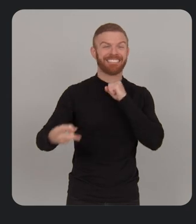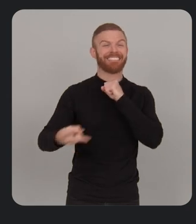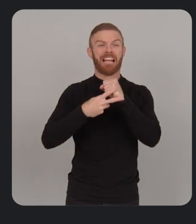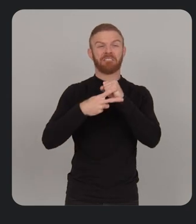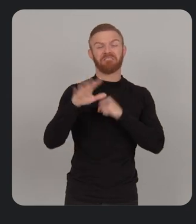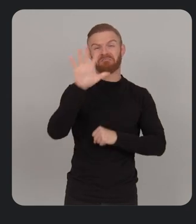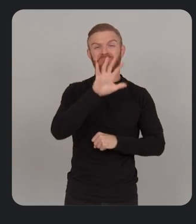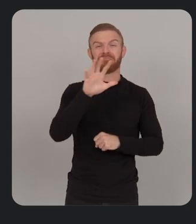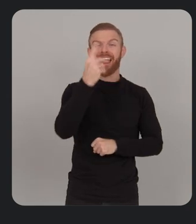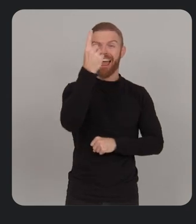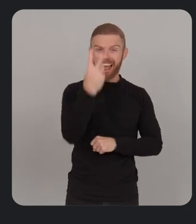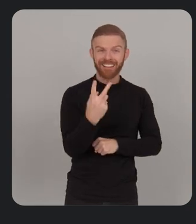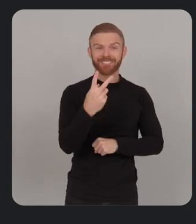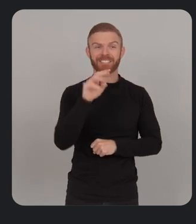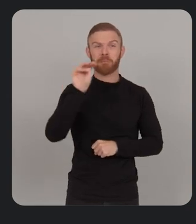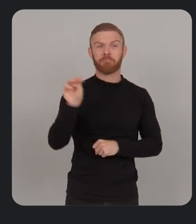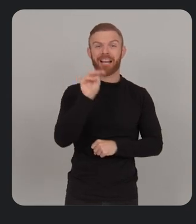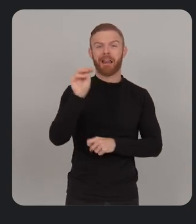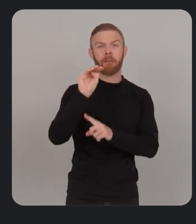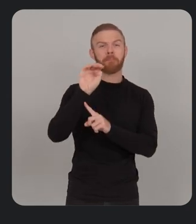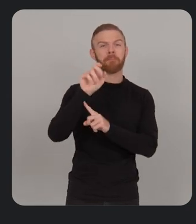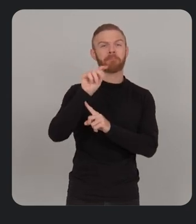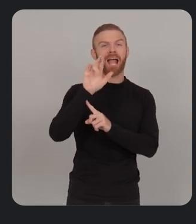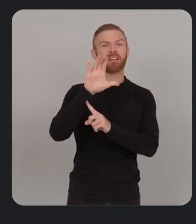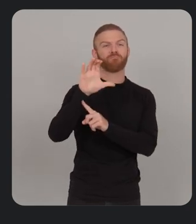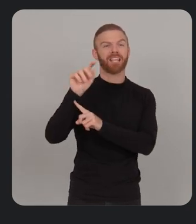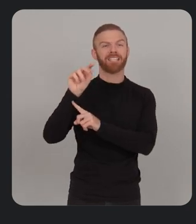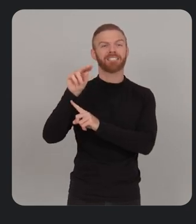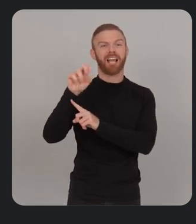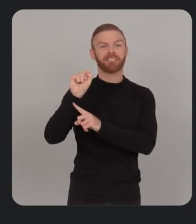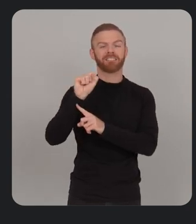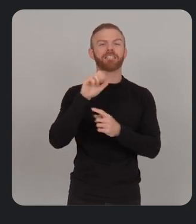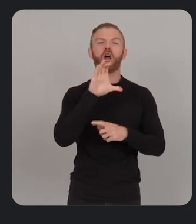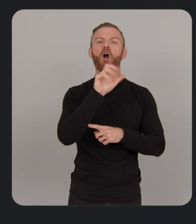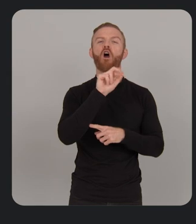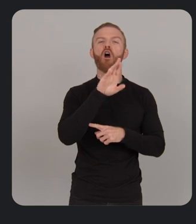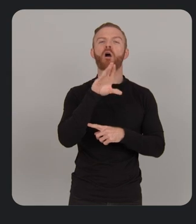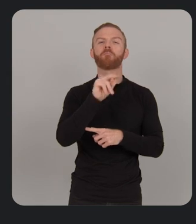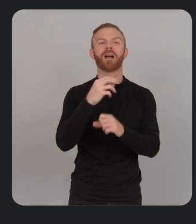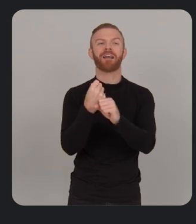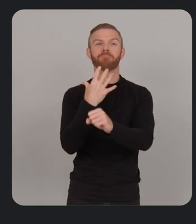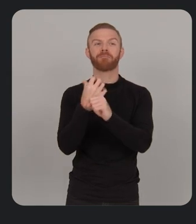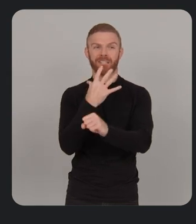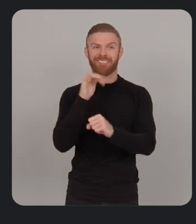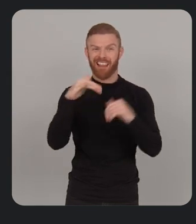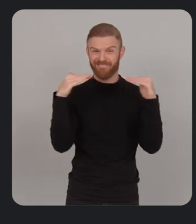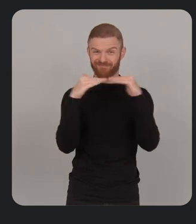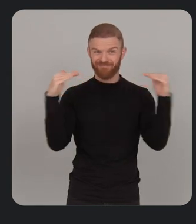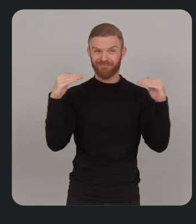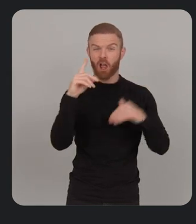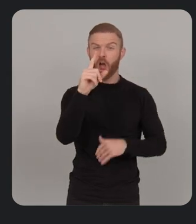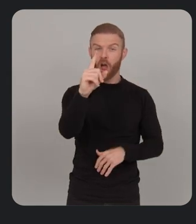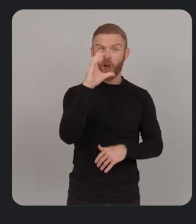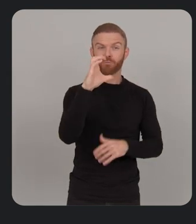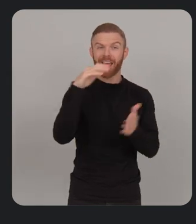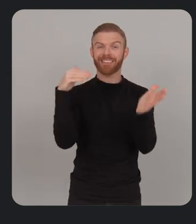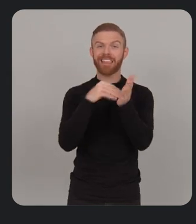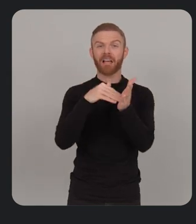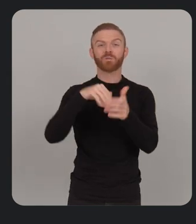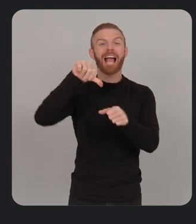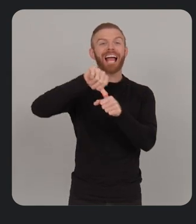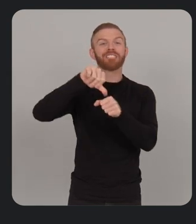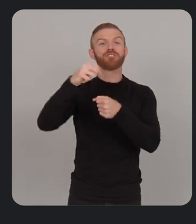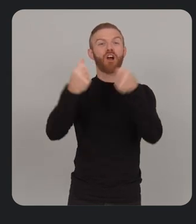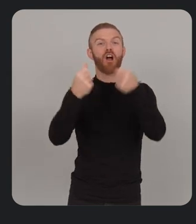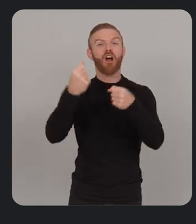saving more than an estimated half a million metric tons of carbon emissions that's equivalent to taking a hundred